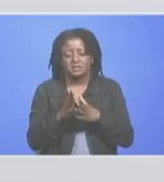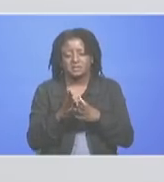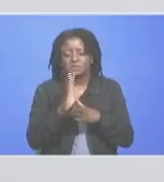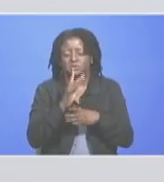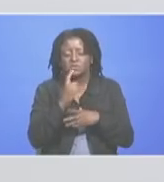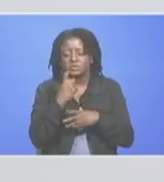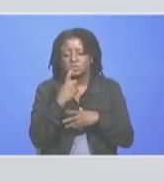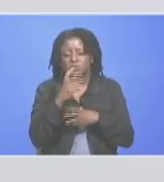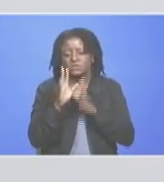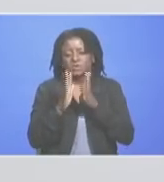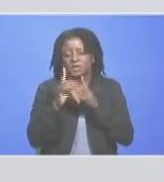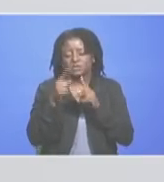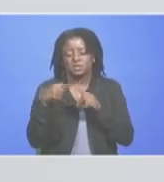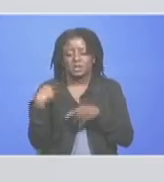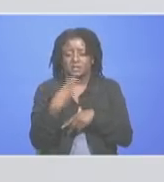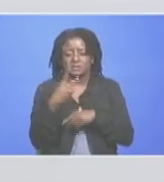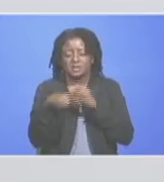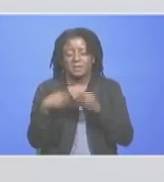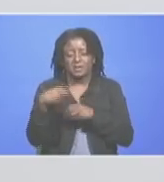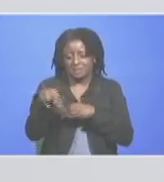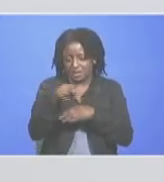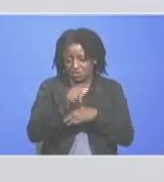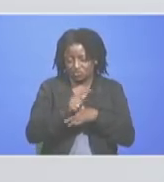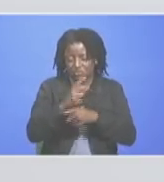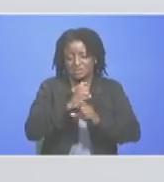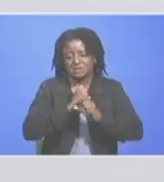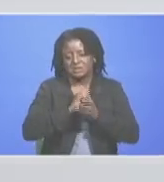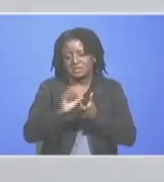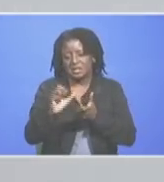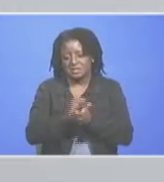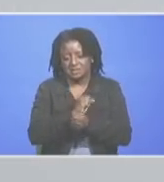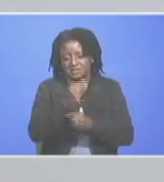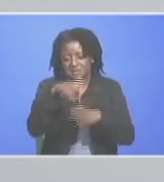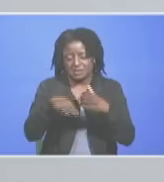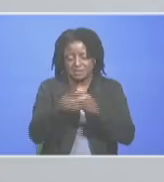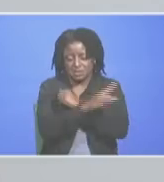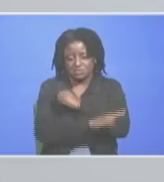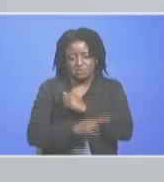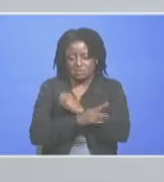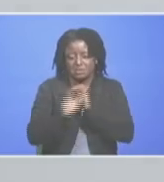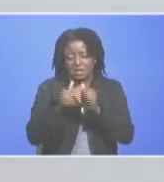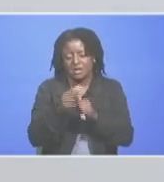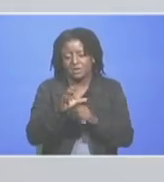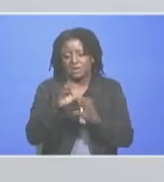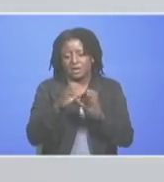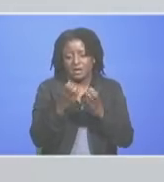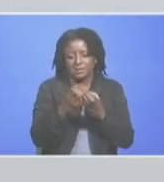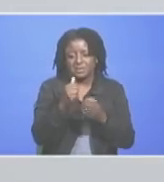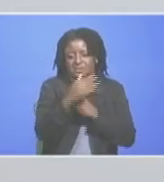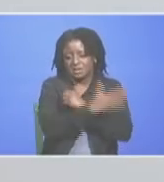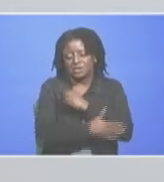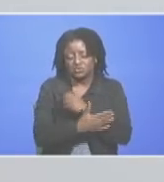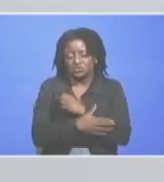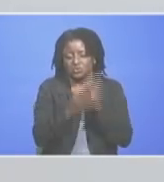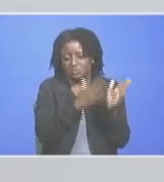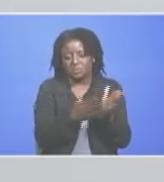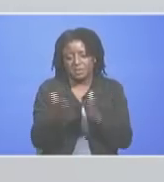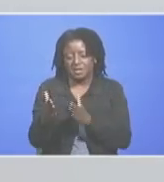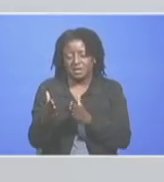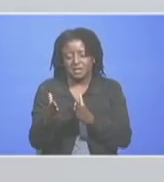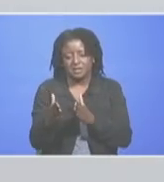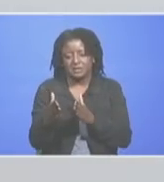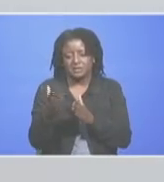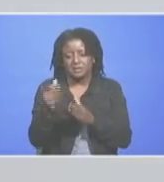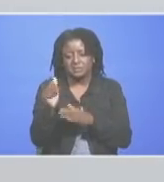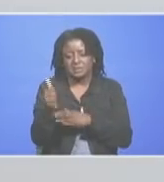natural disasters in the region and how other countries and companies have repaired and restored themselves. We'll also have